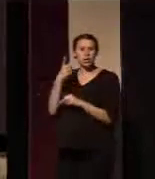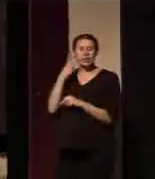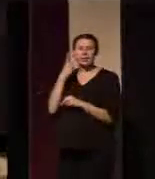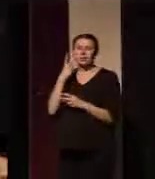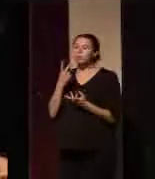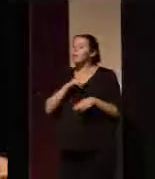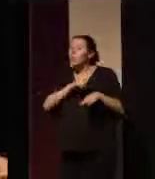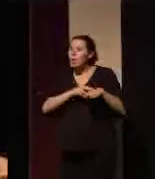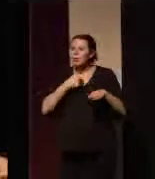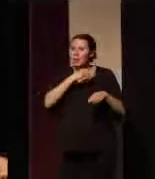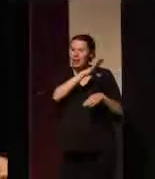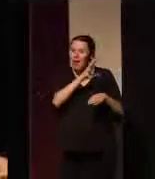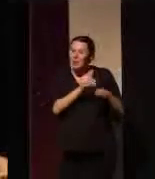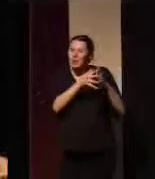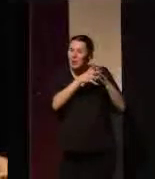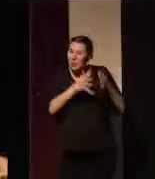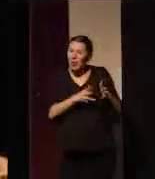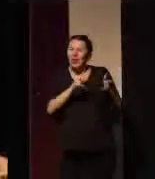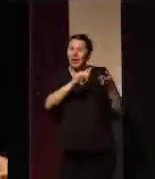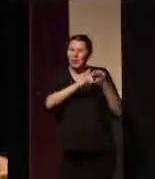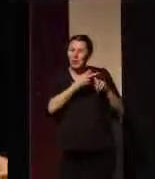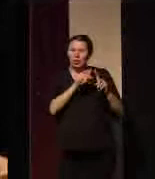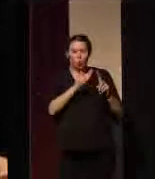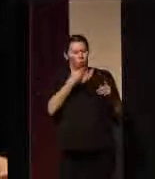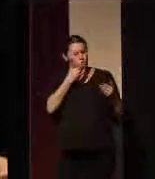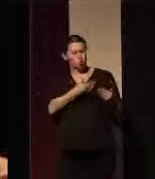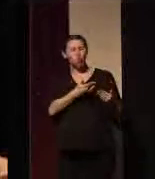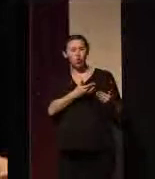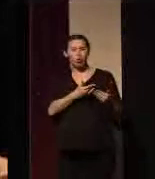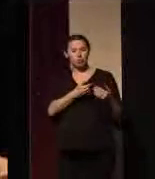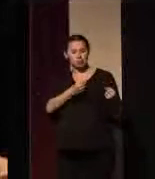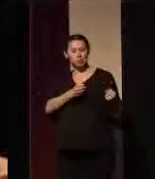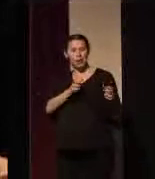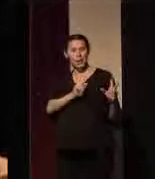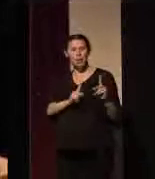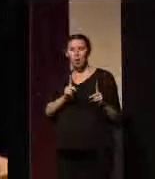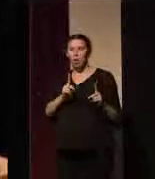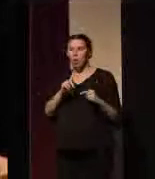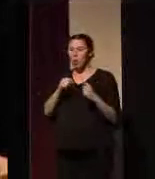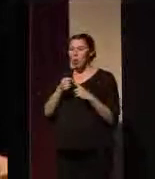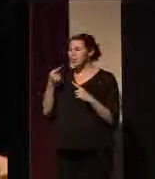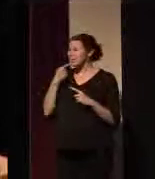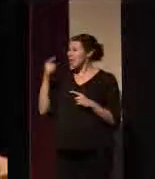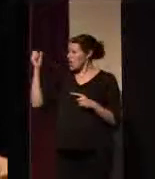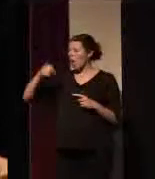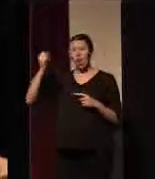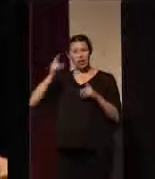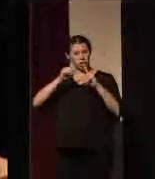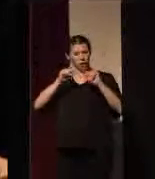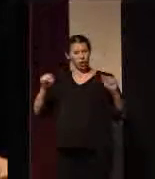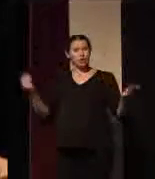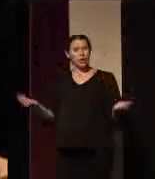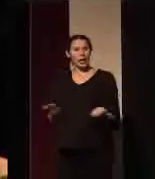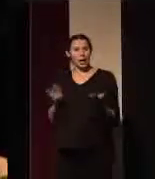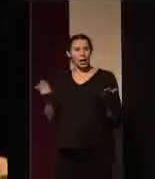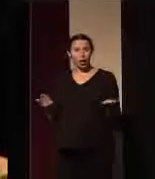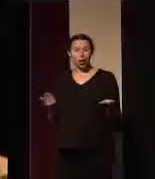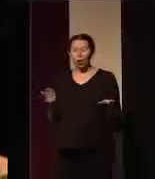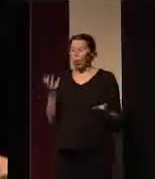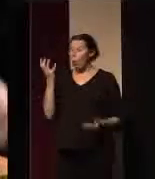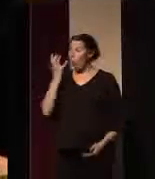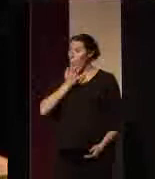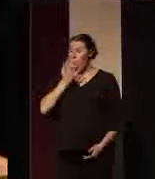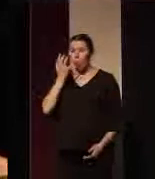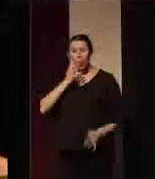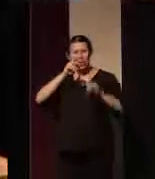have African-American friends as well. Good, solid people to their core. And when they say we have diversity here, we have it like I've never